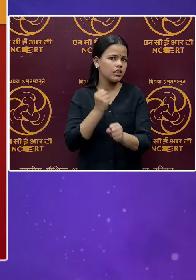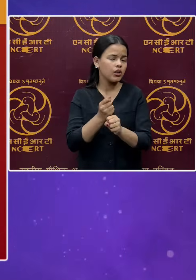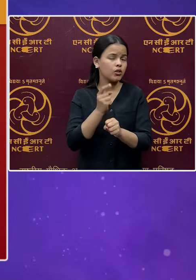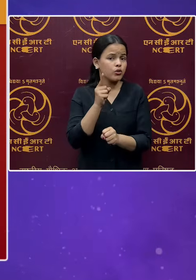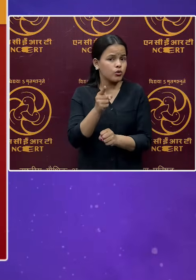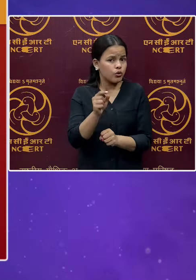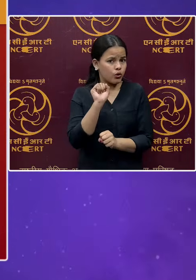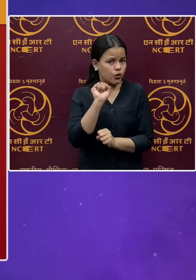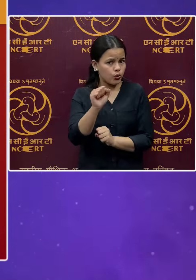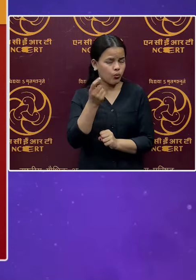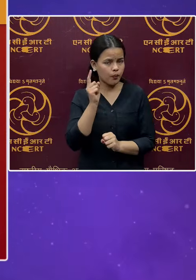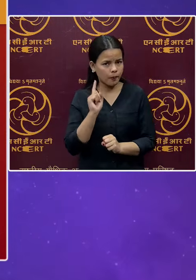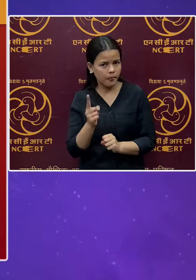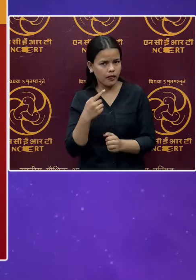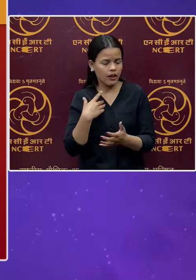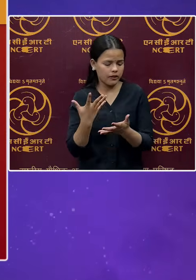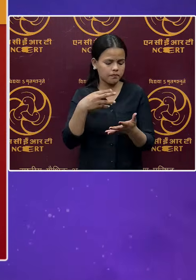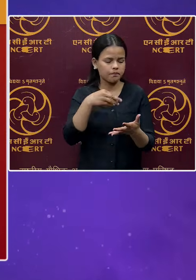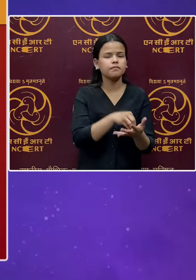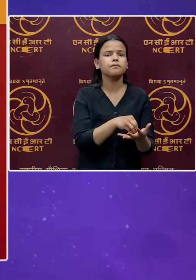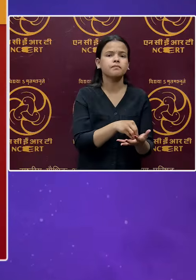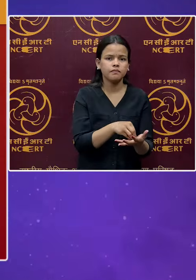consider while any